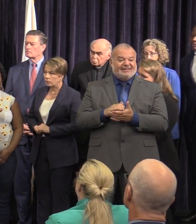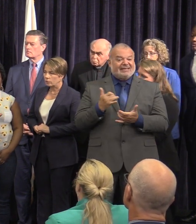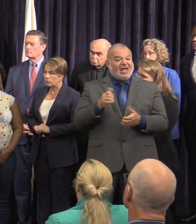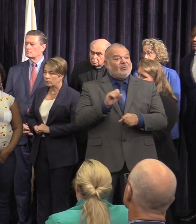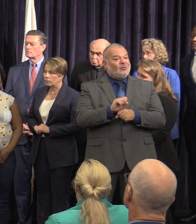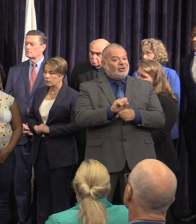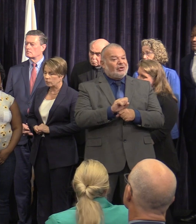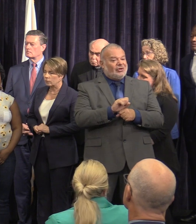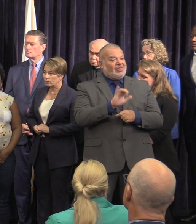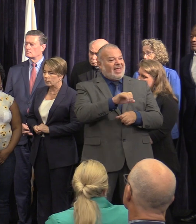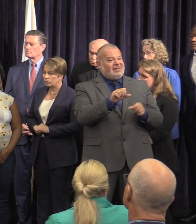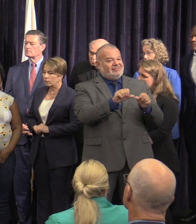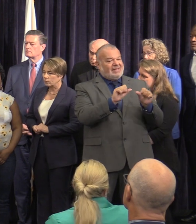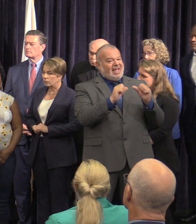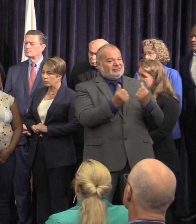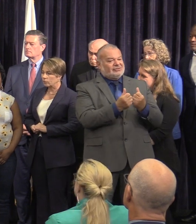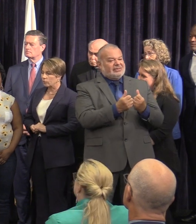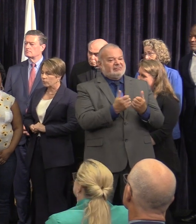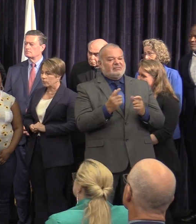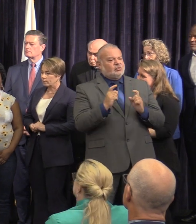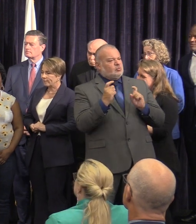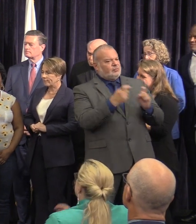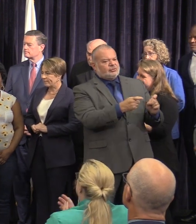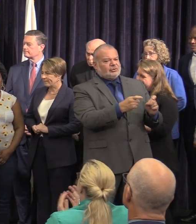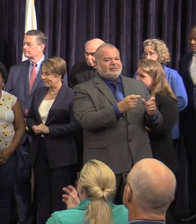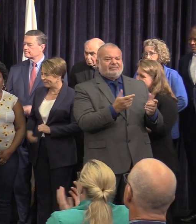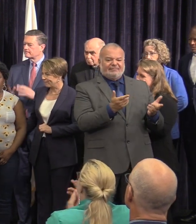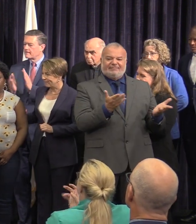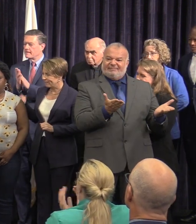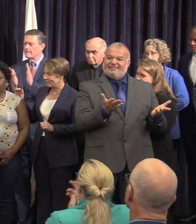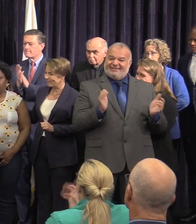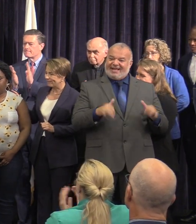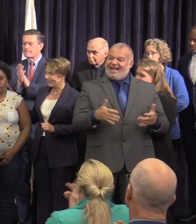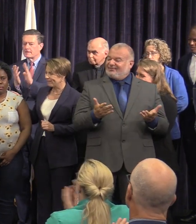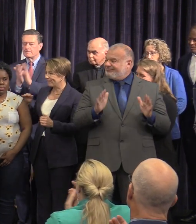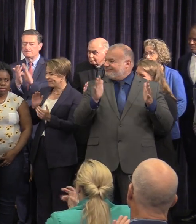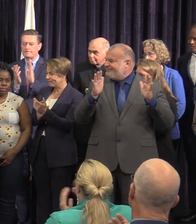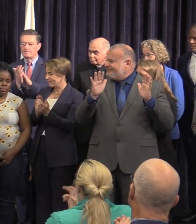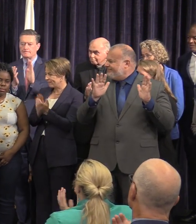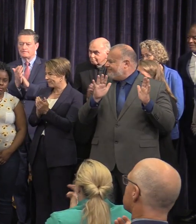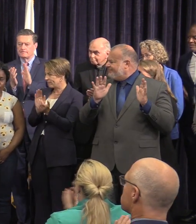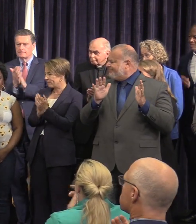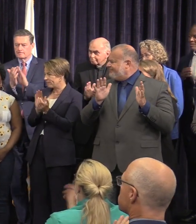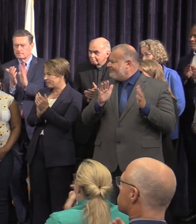wonderful contribution to our community. Yes.